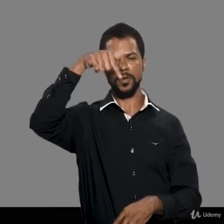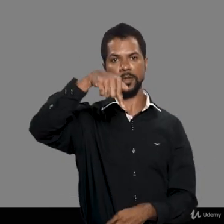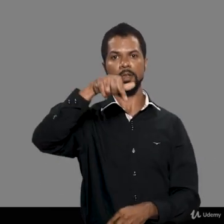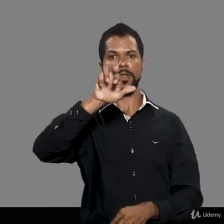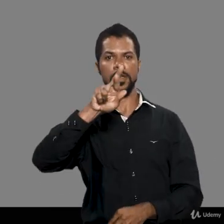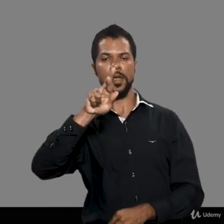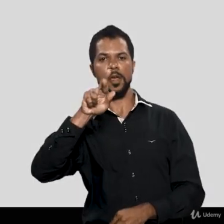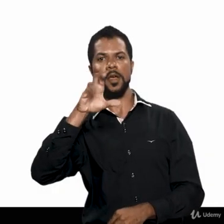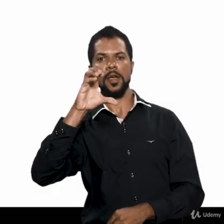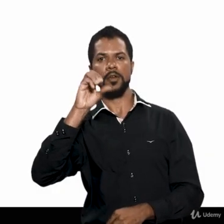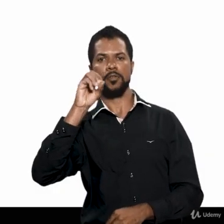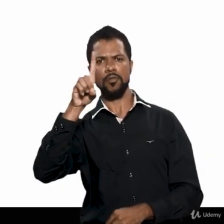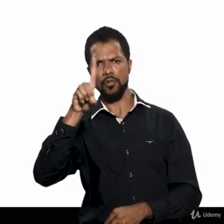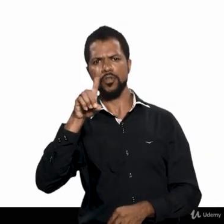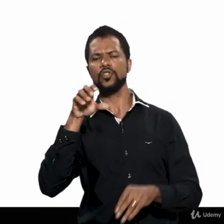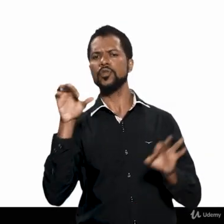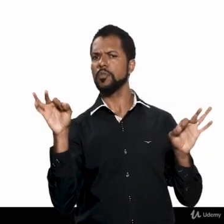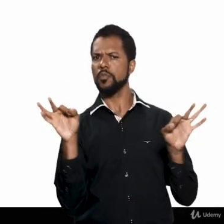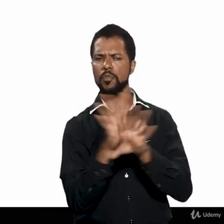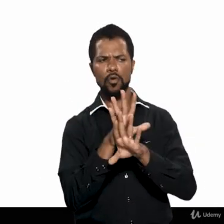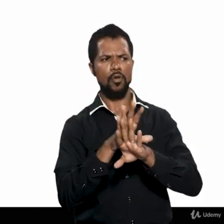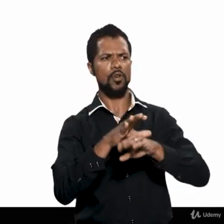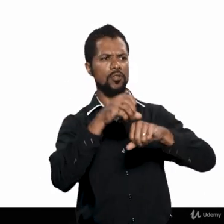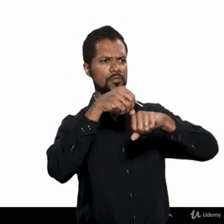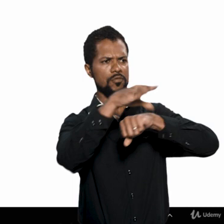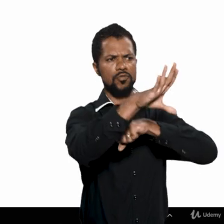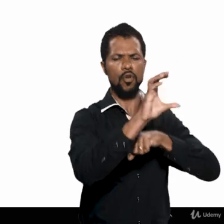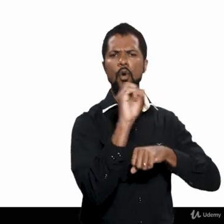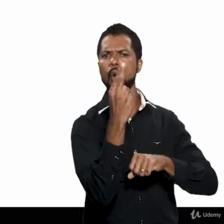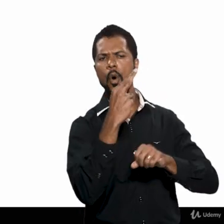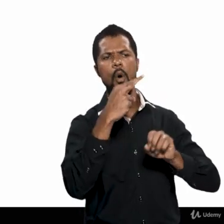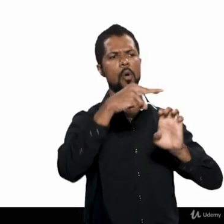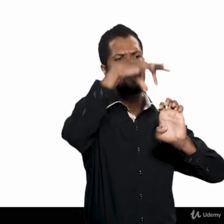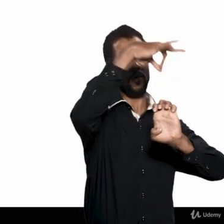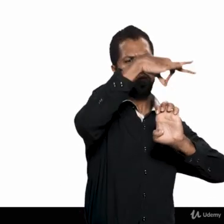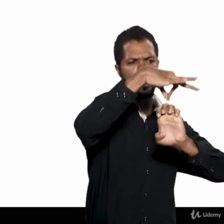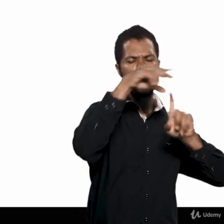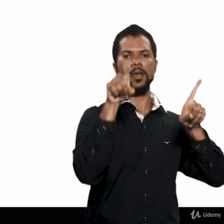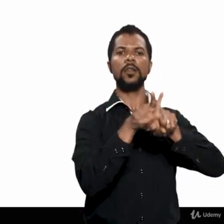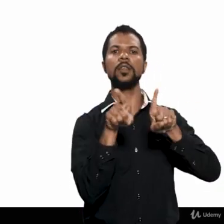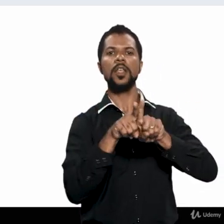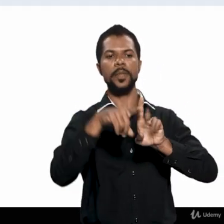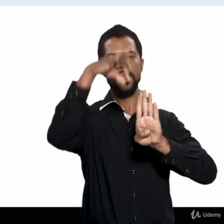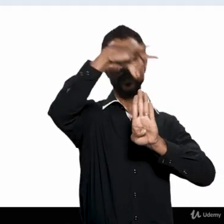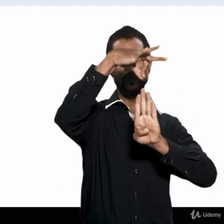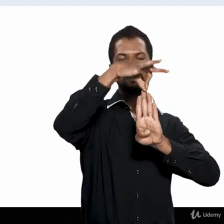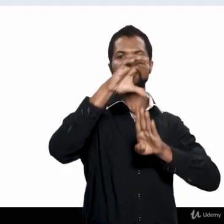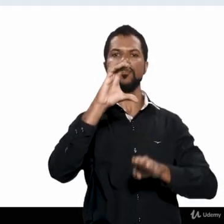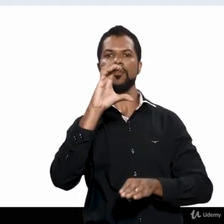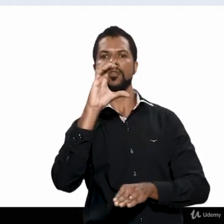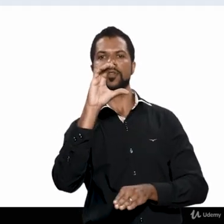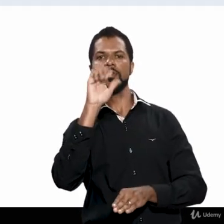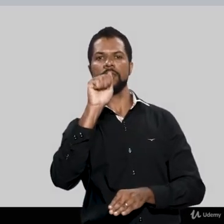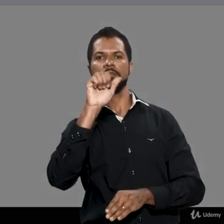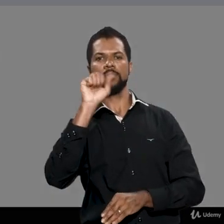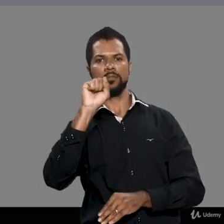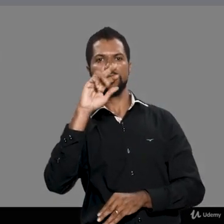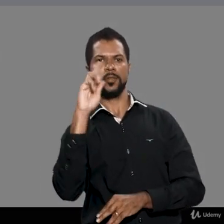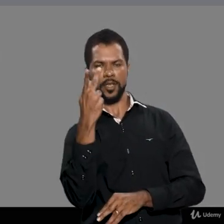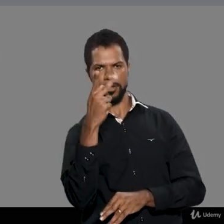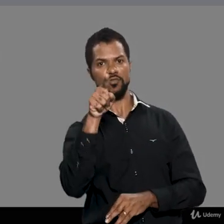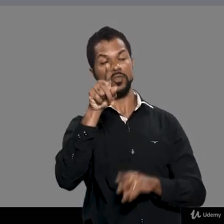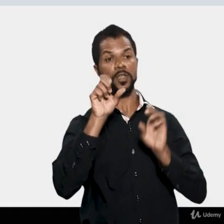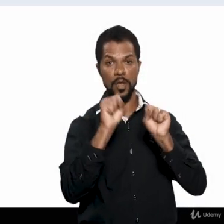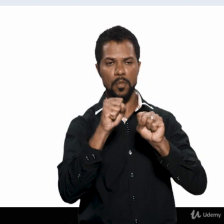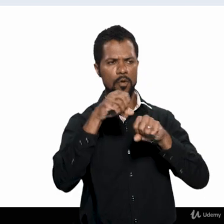transaction, and that's it. And you can receive Bitcoin, Ethereum, and Bitcoin Cash. Send and